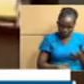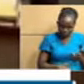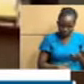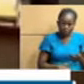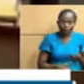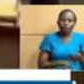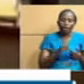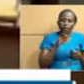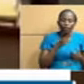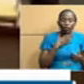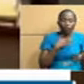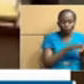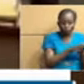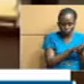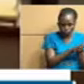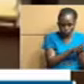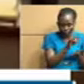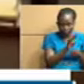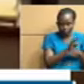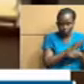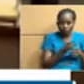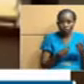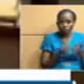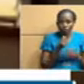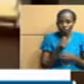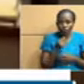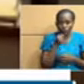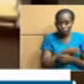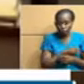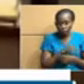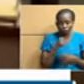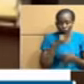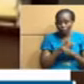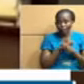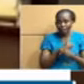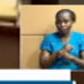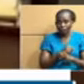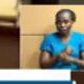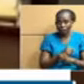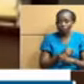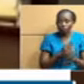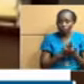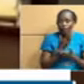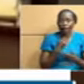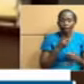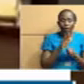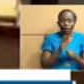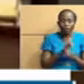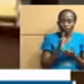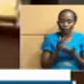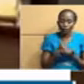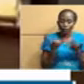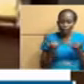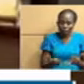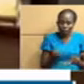in social protection actually tackles the demand side of things. Because then, if you're